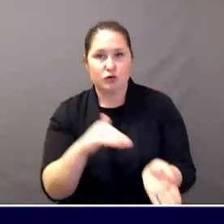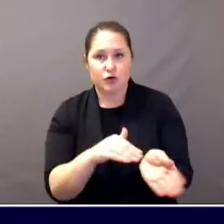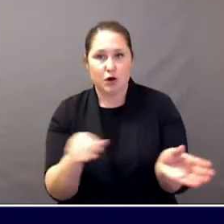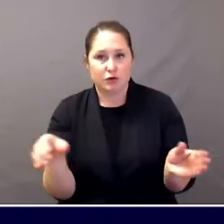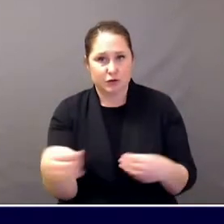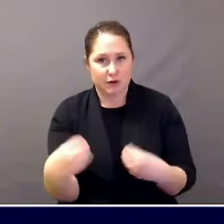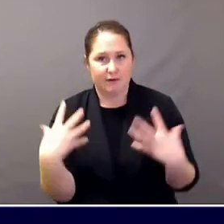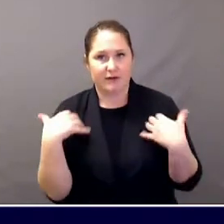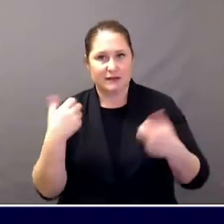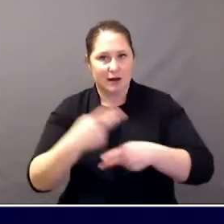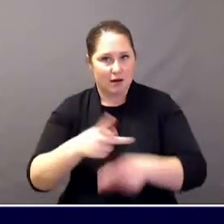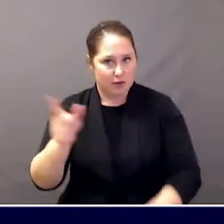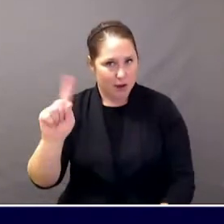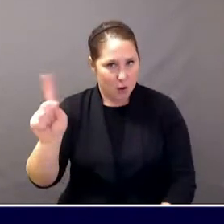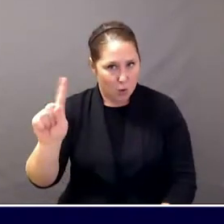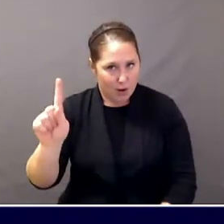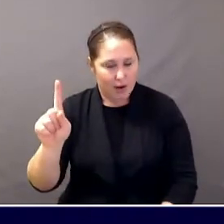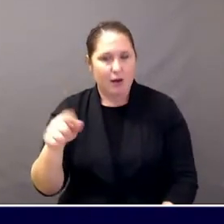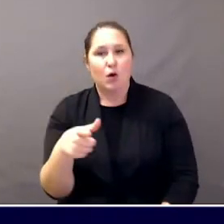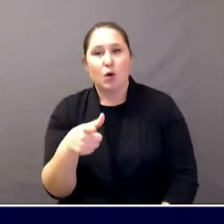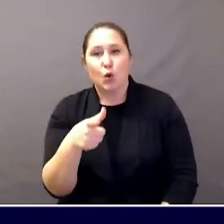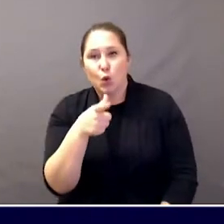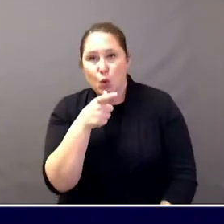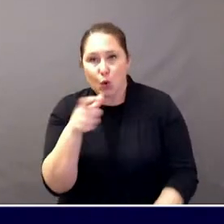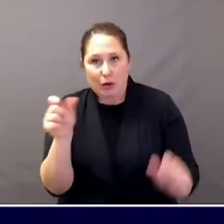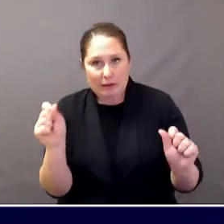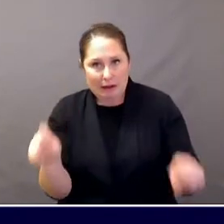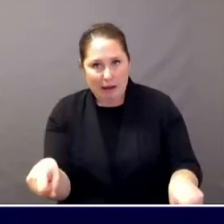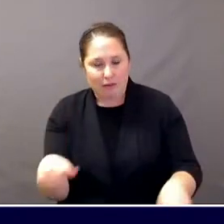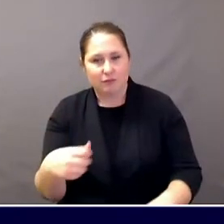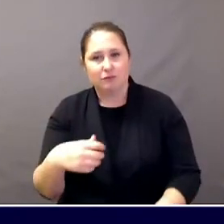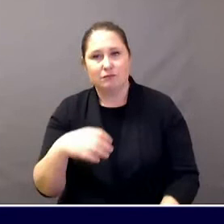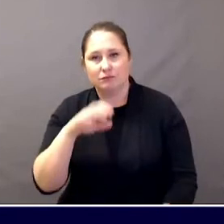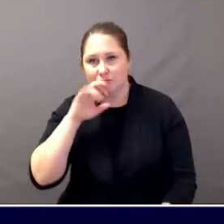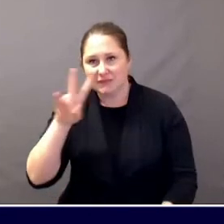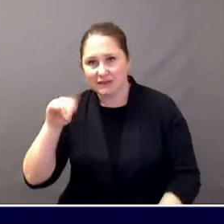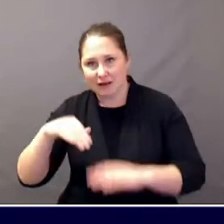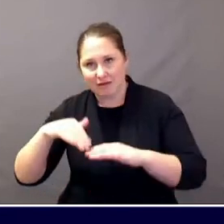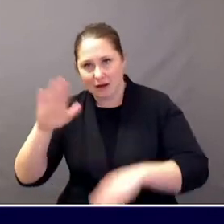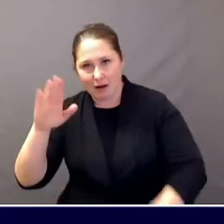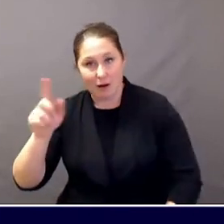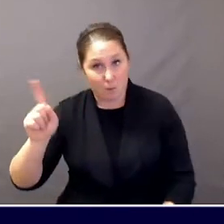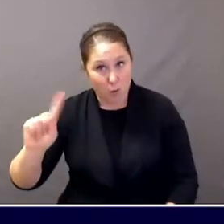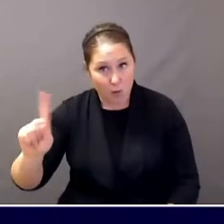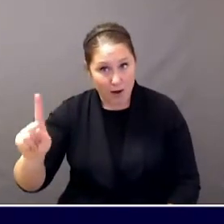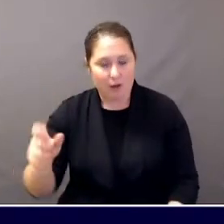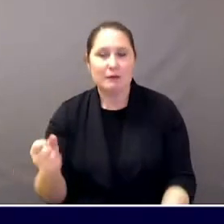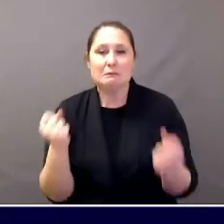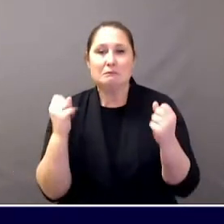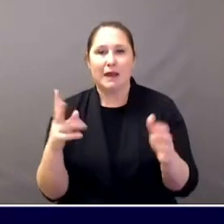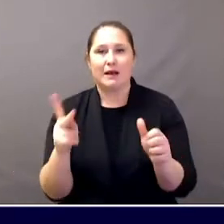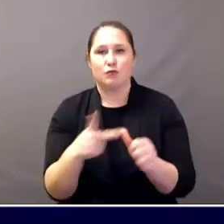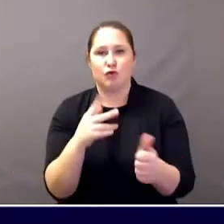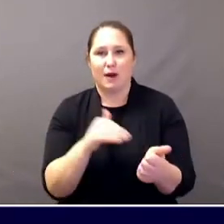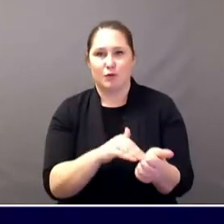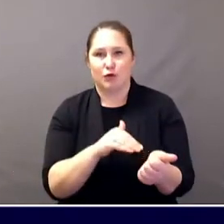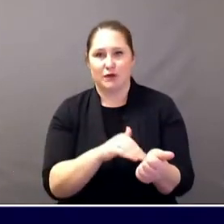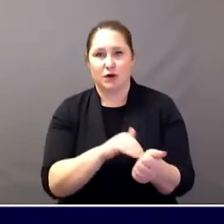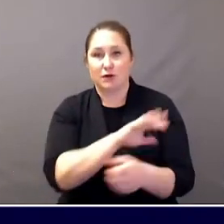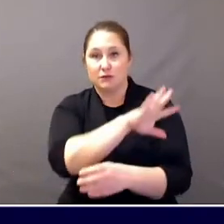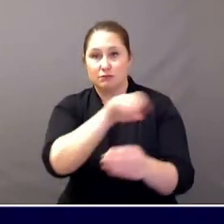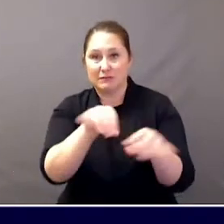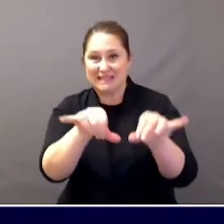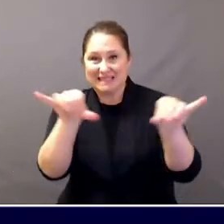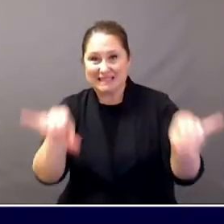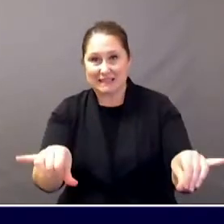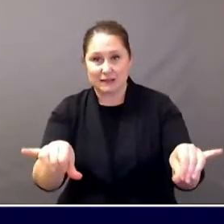to vaccinate older Mainers. We also know that many of our primary care doctors themselves, when they're part of the system, will reach out